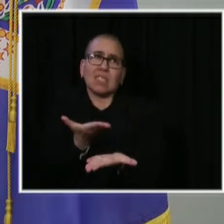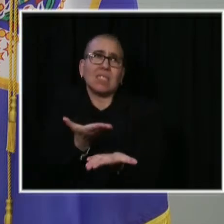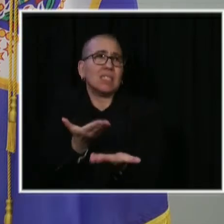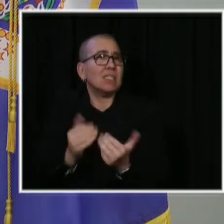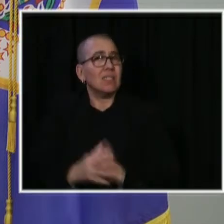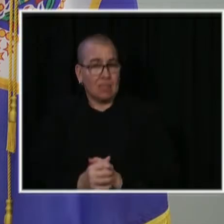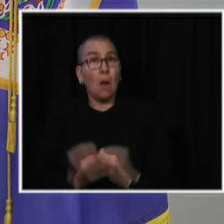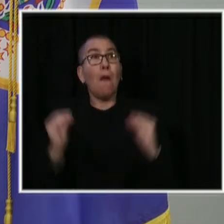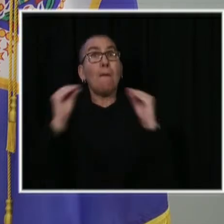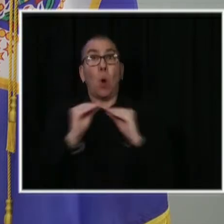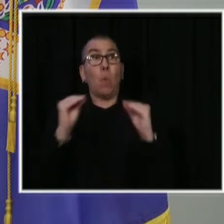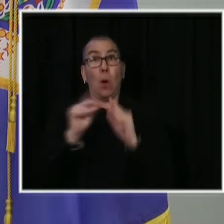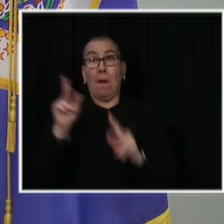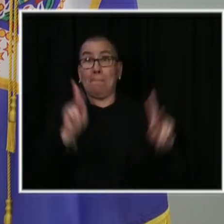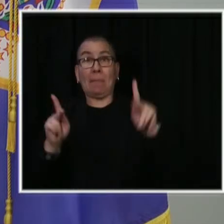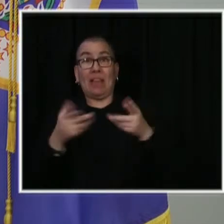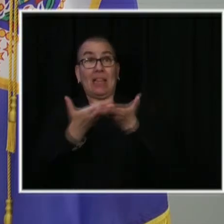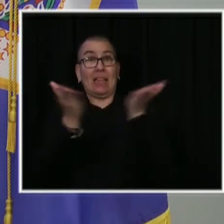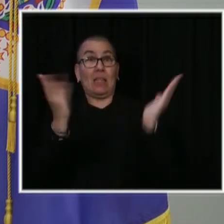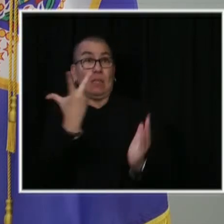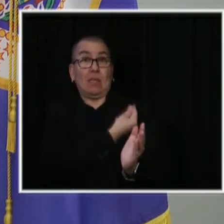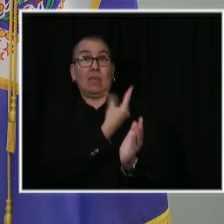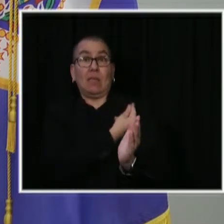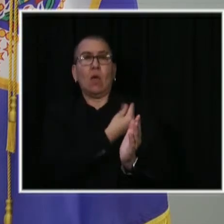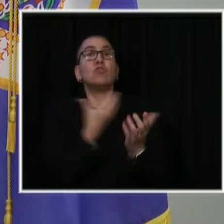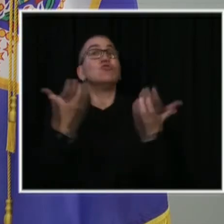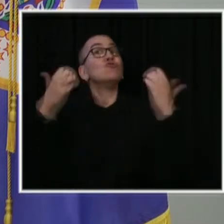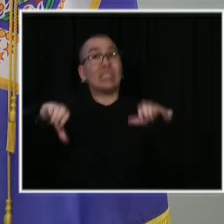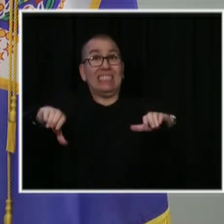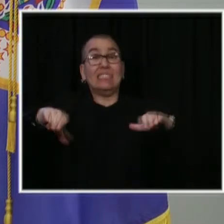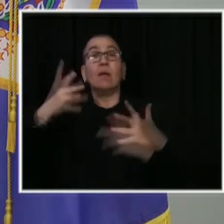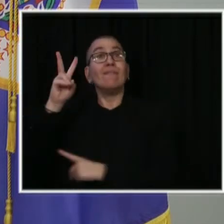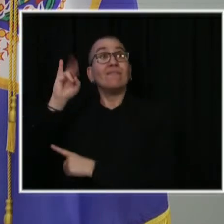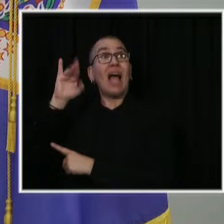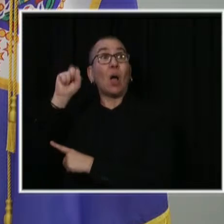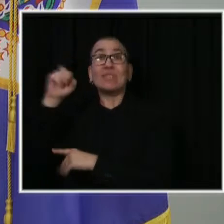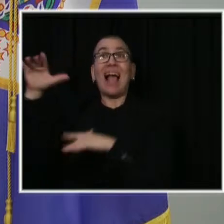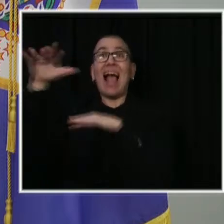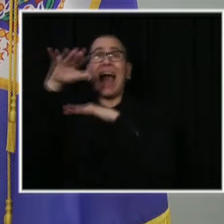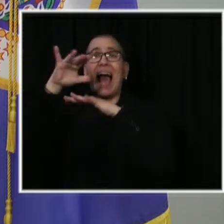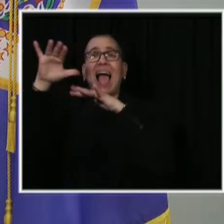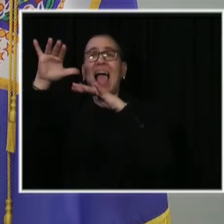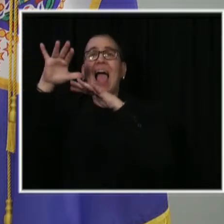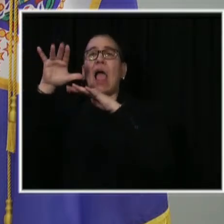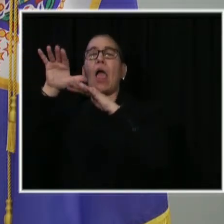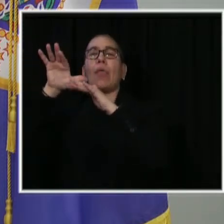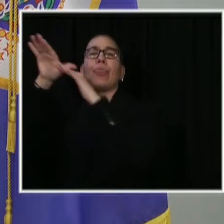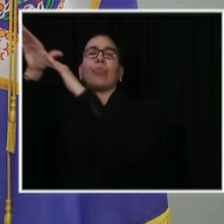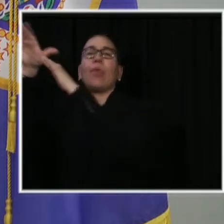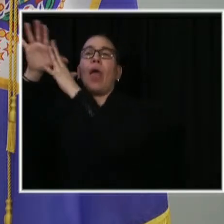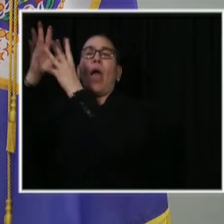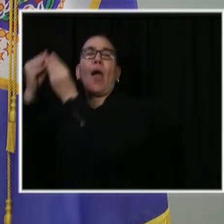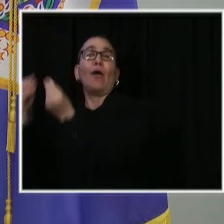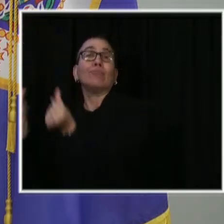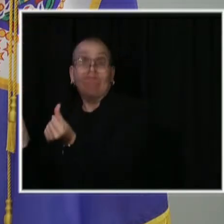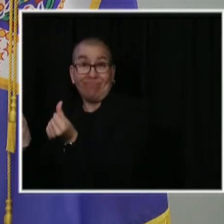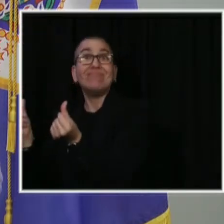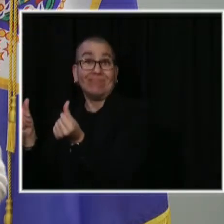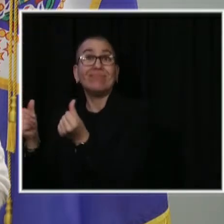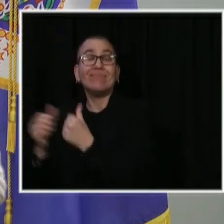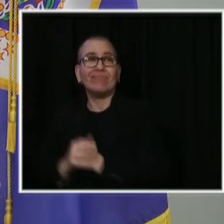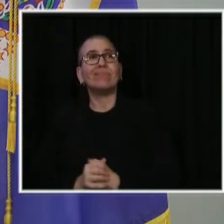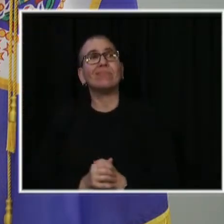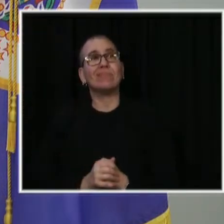off new mutations on the virus that will just continue to pose a risk. So vaccination